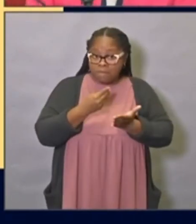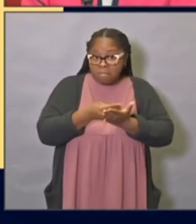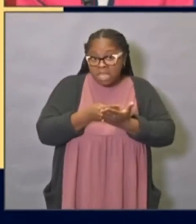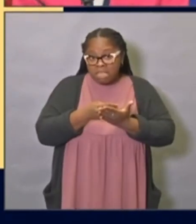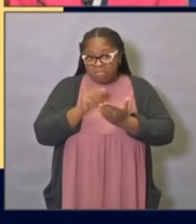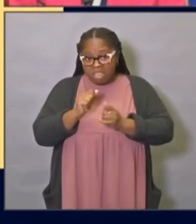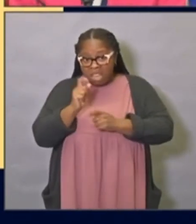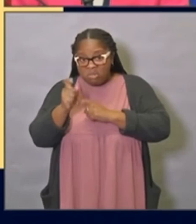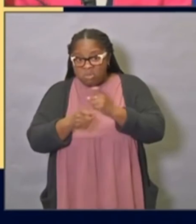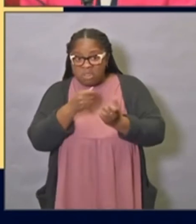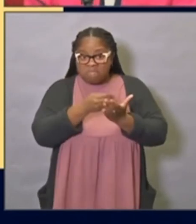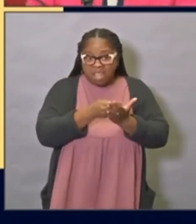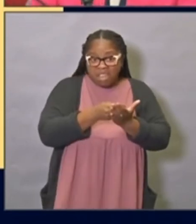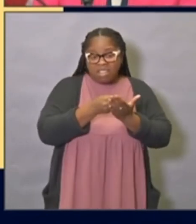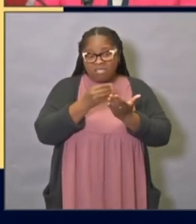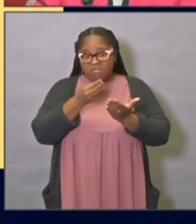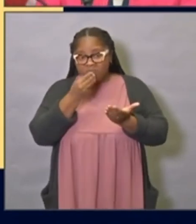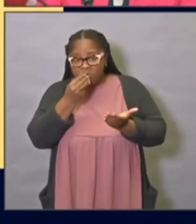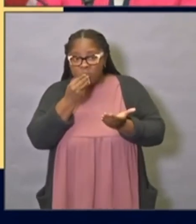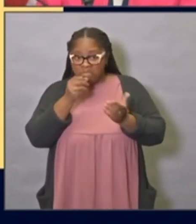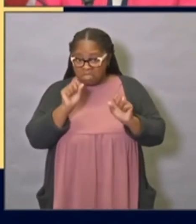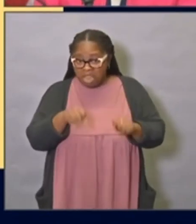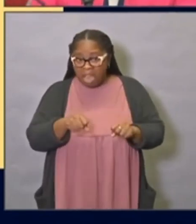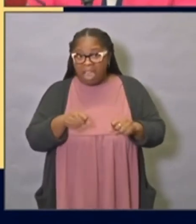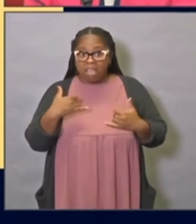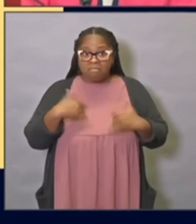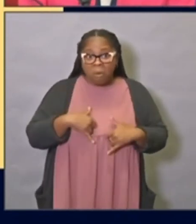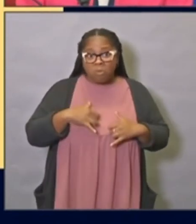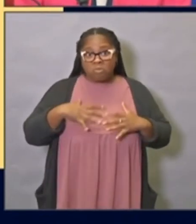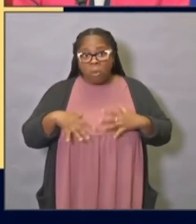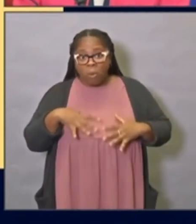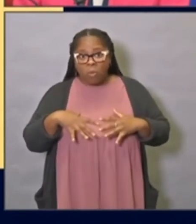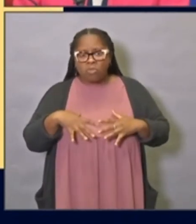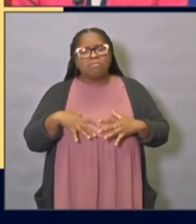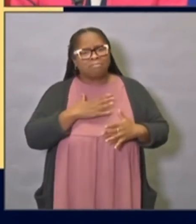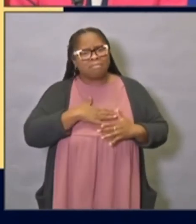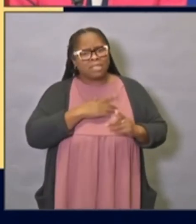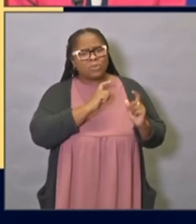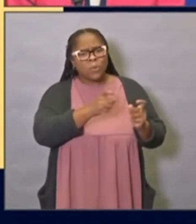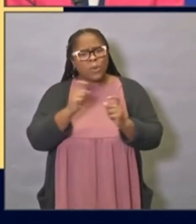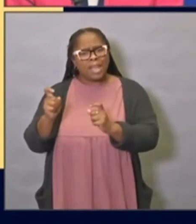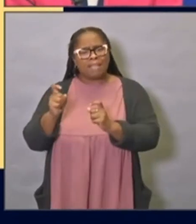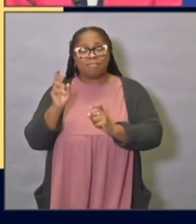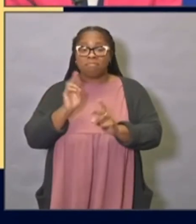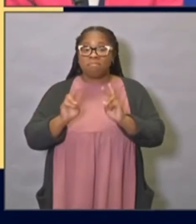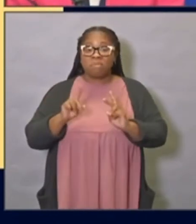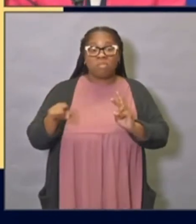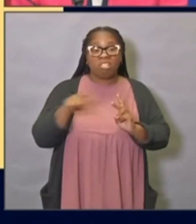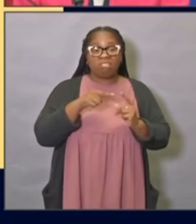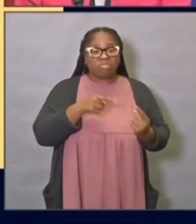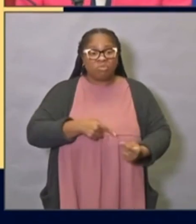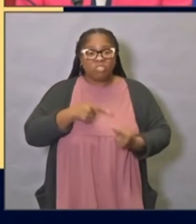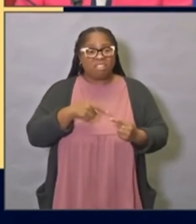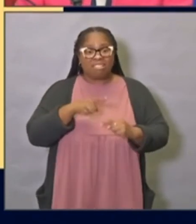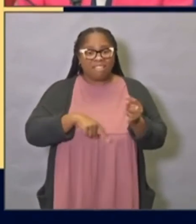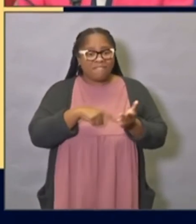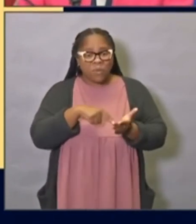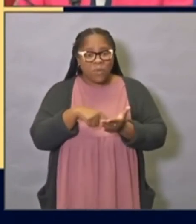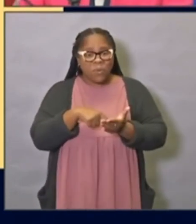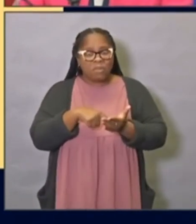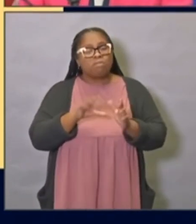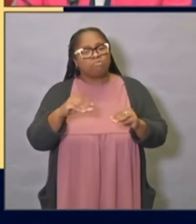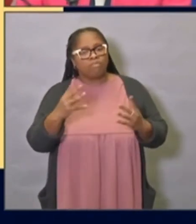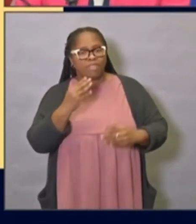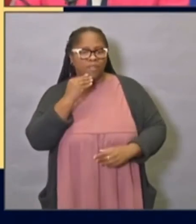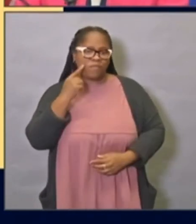food pantry or food drive to help ensure that those facing financial hardships have enough to eat this holiday season.